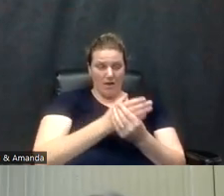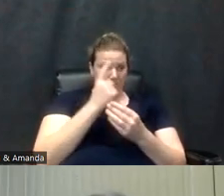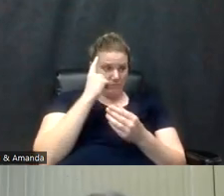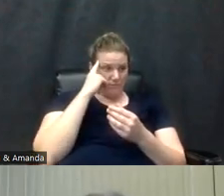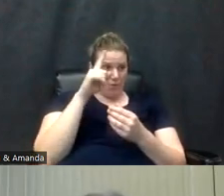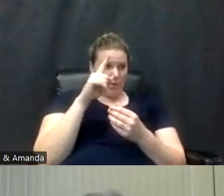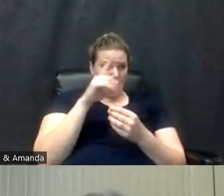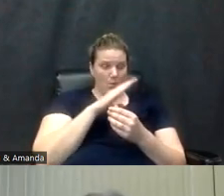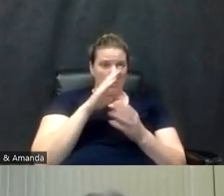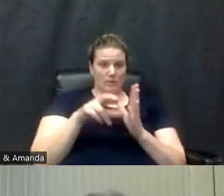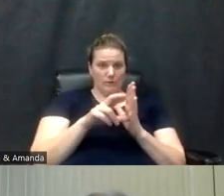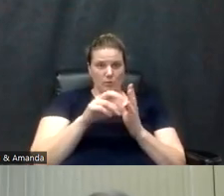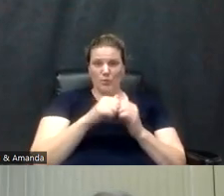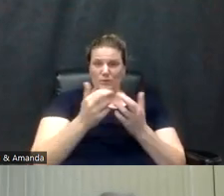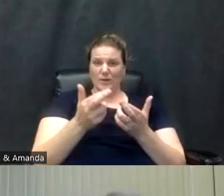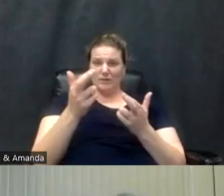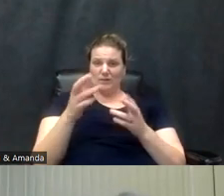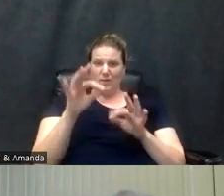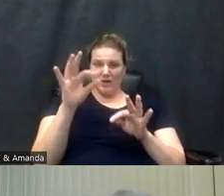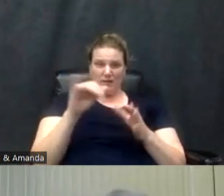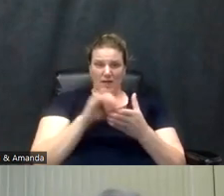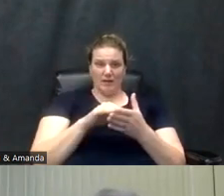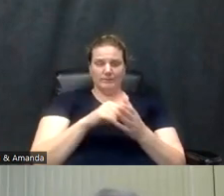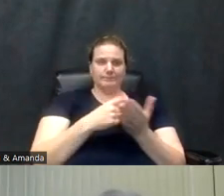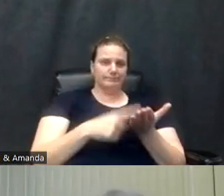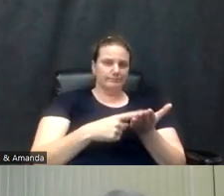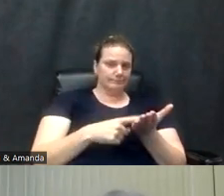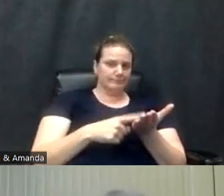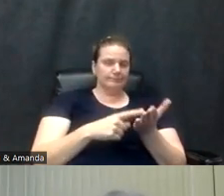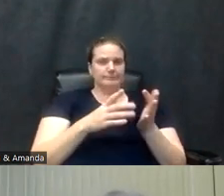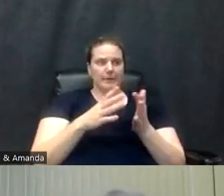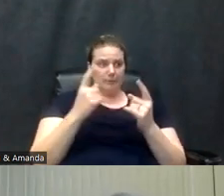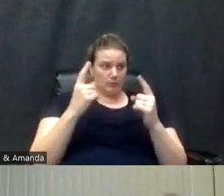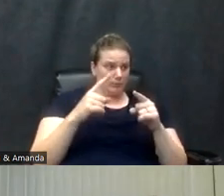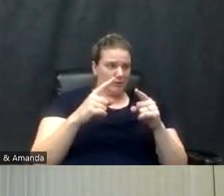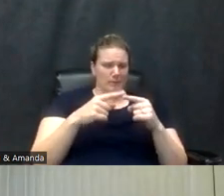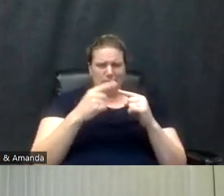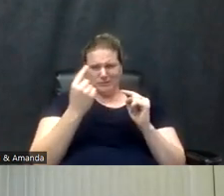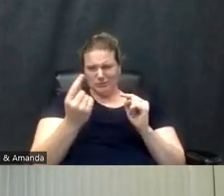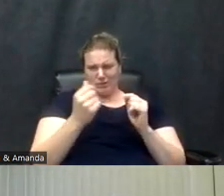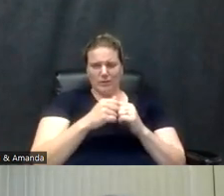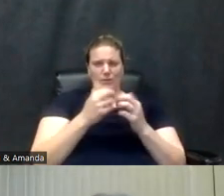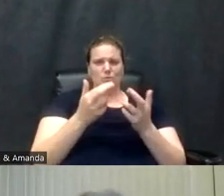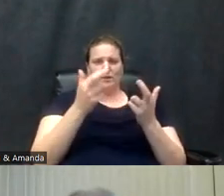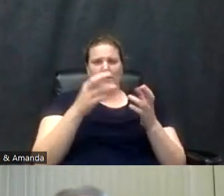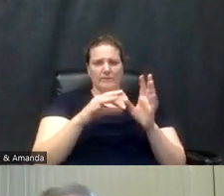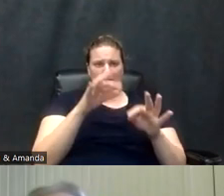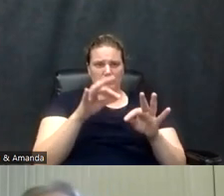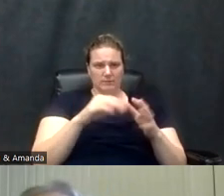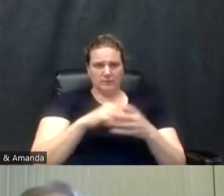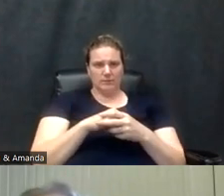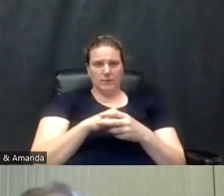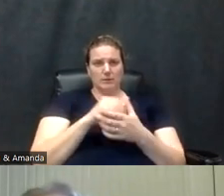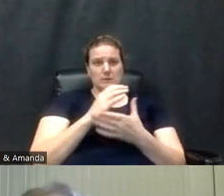with recommendations for findings, and then they discuss it, and they might agree, and they might disagree with the recommended findings. But in some cases,